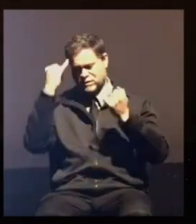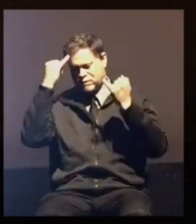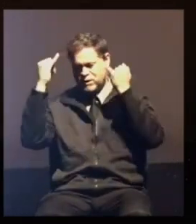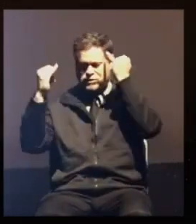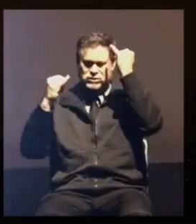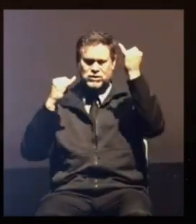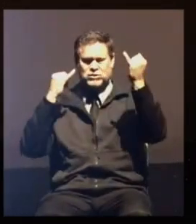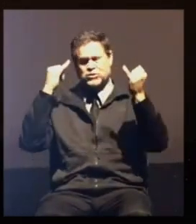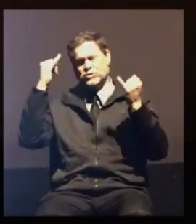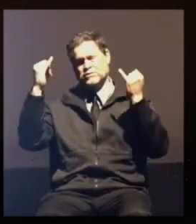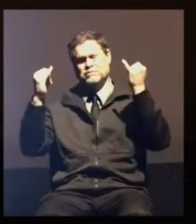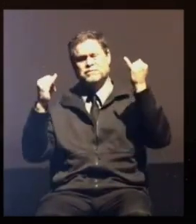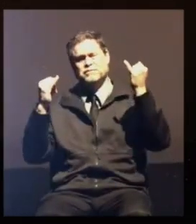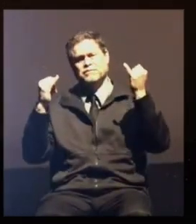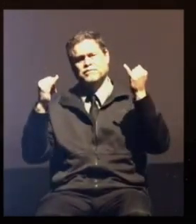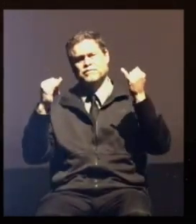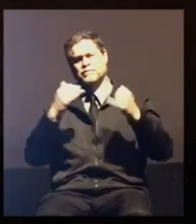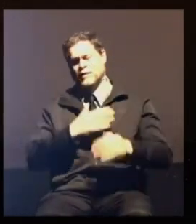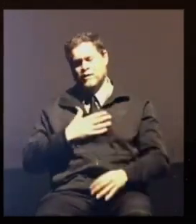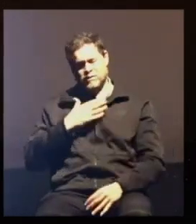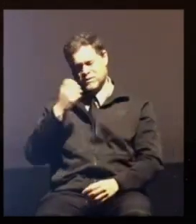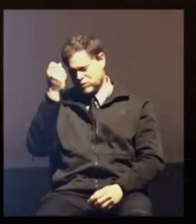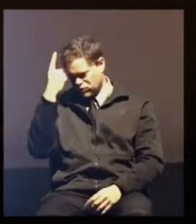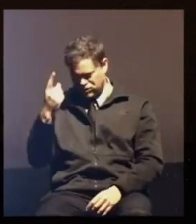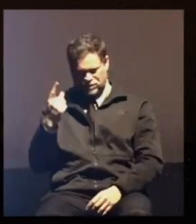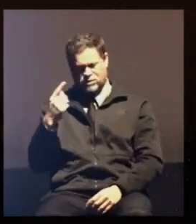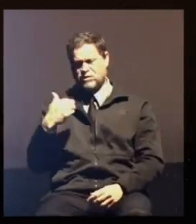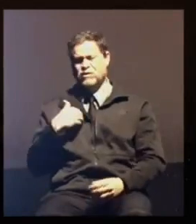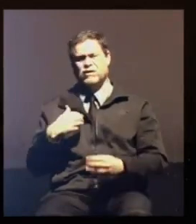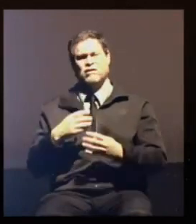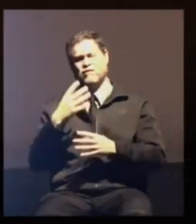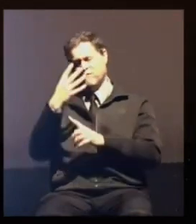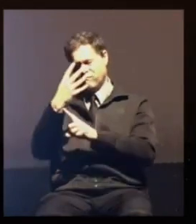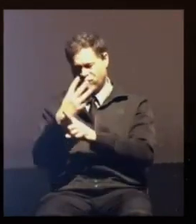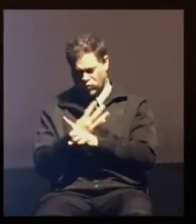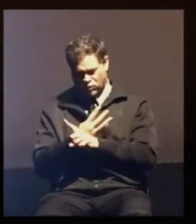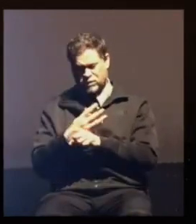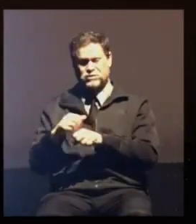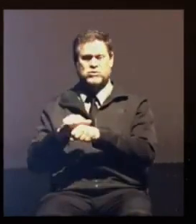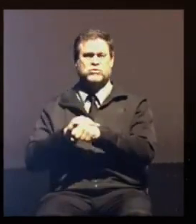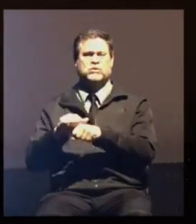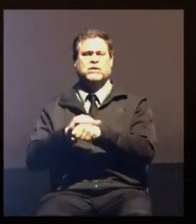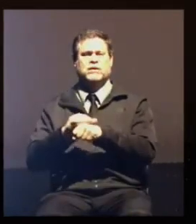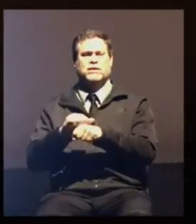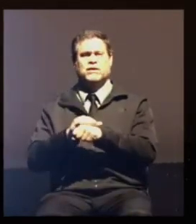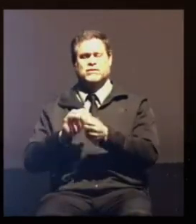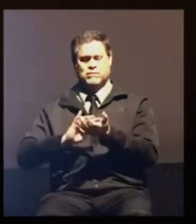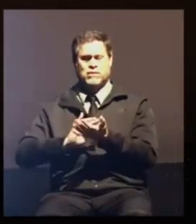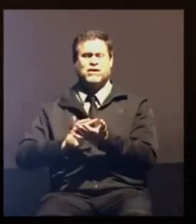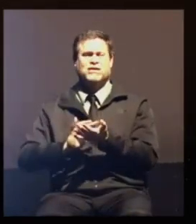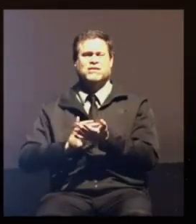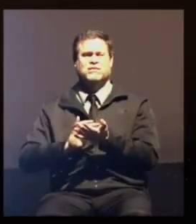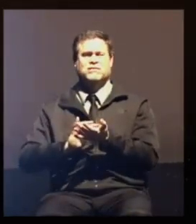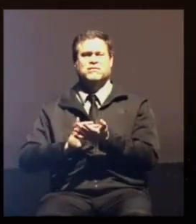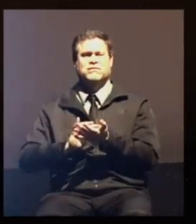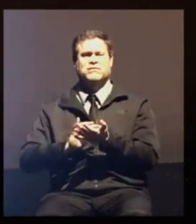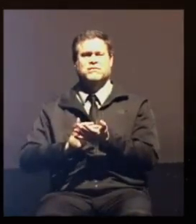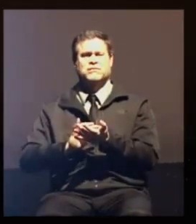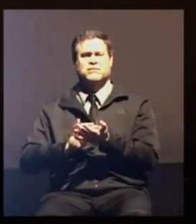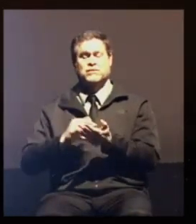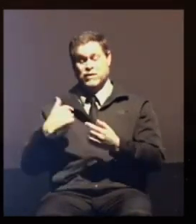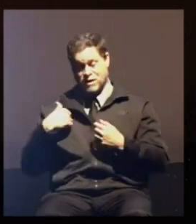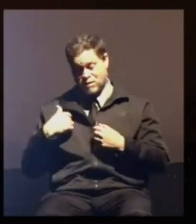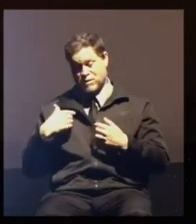imagination. Please understand, he had only 4 months of training as a medic. I've